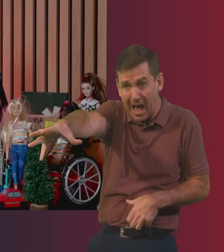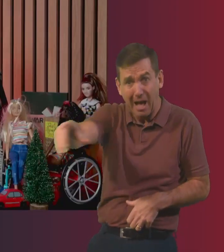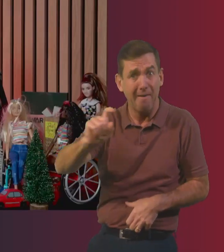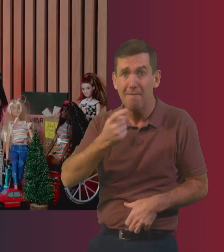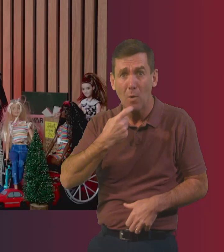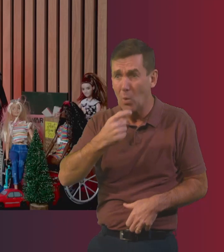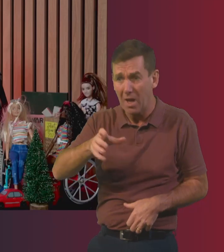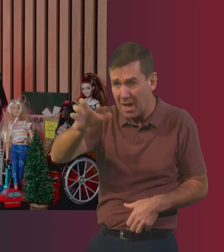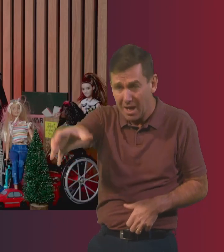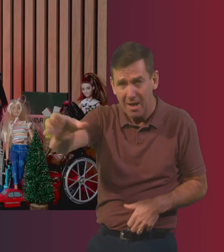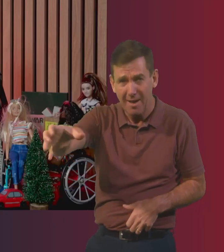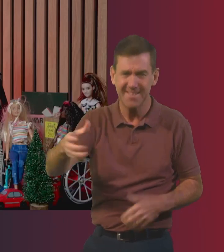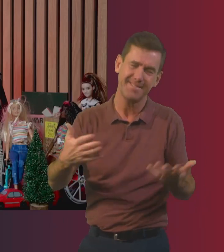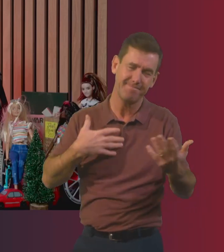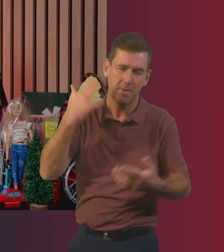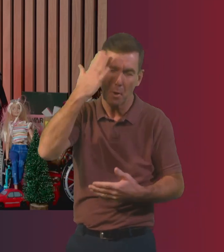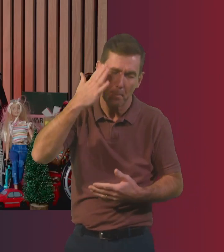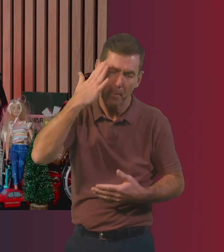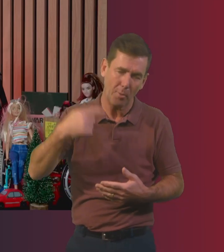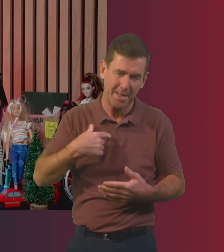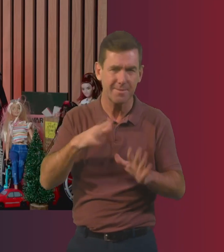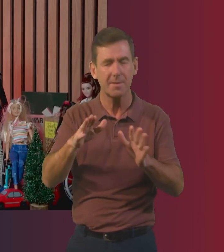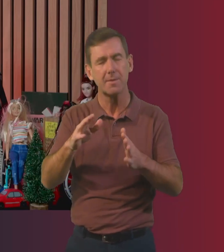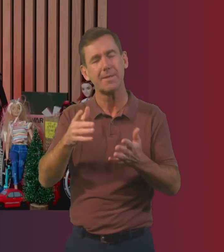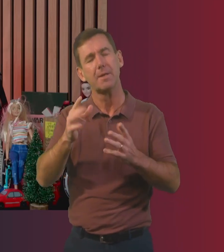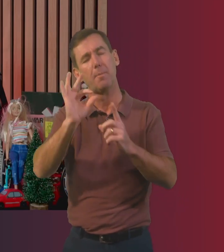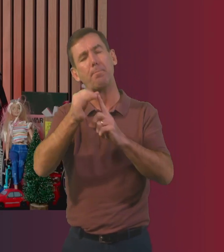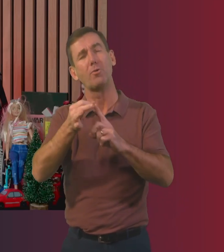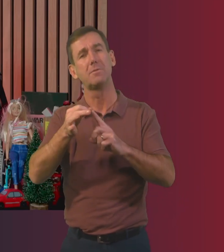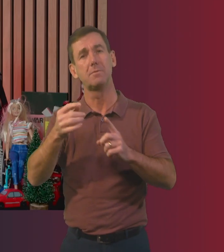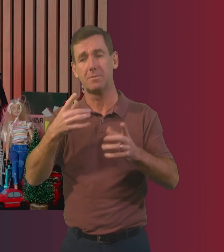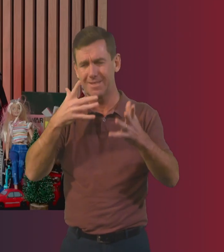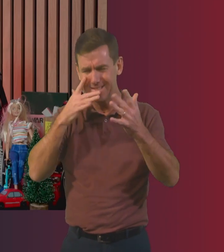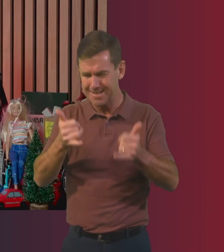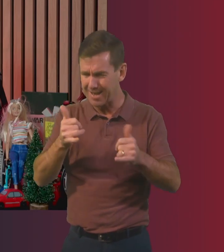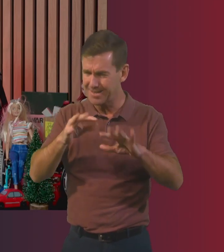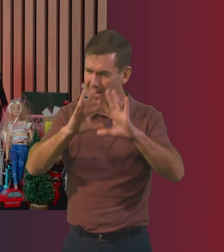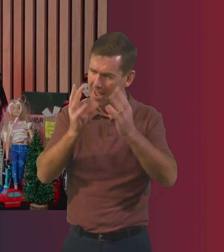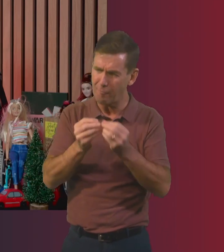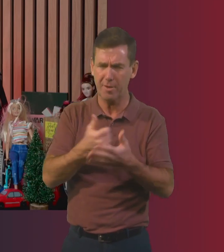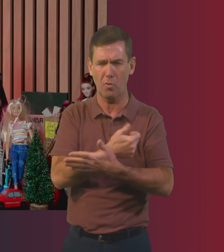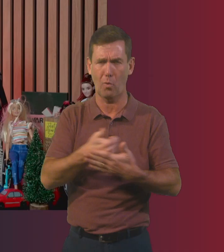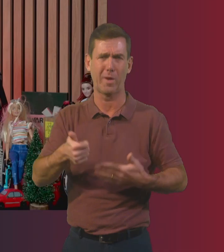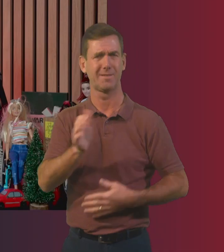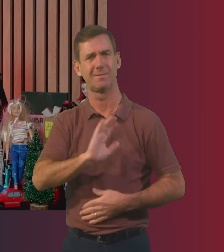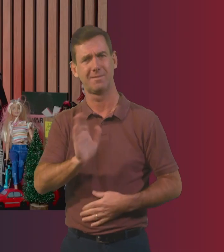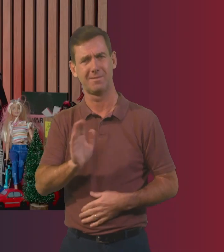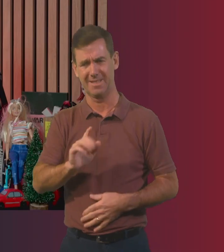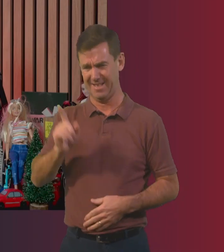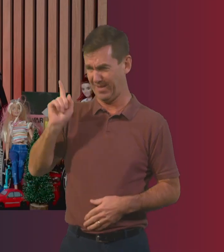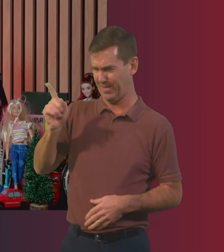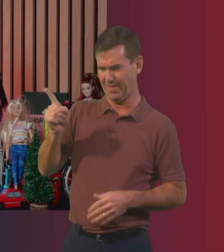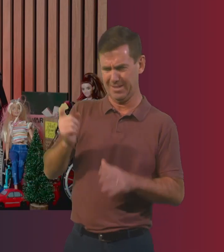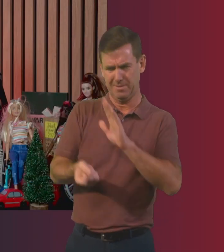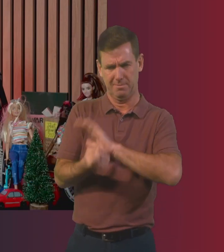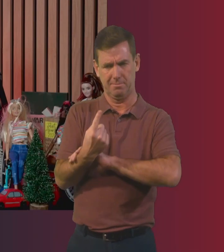Well, the point I'm trying to make is, you don't always get the opportunity to test things out. Yeah. So at least in these opportunities,